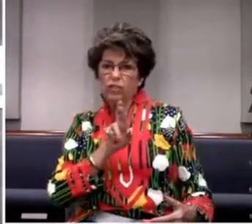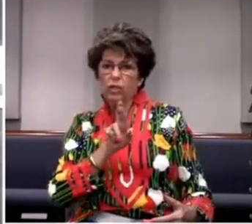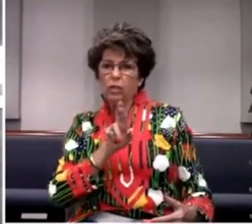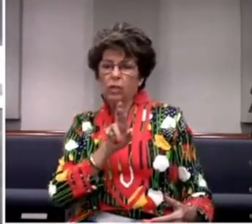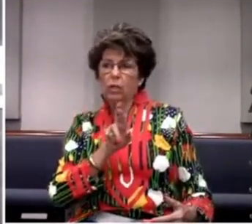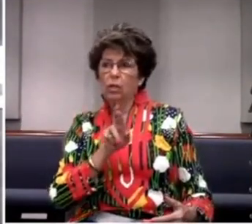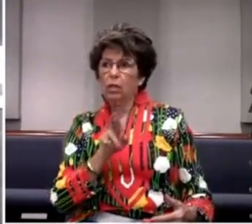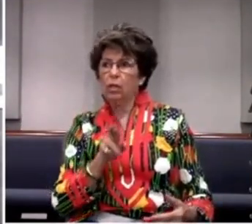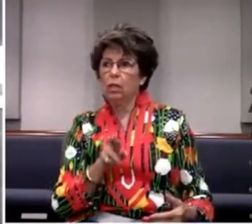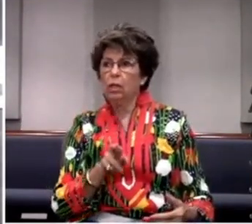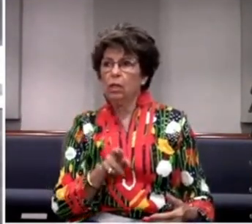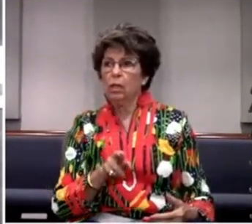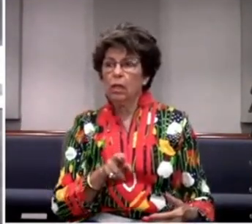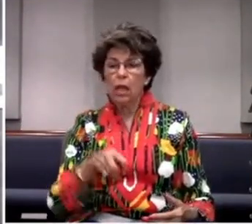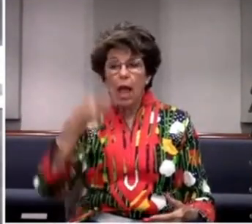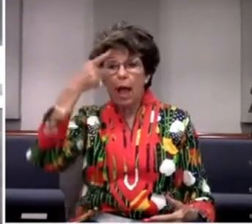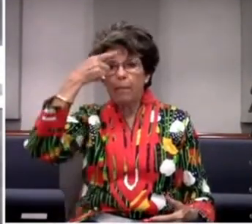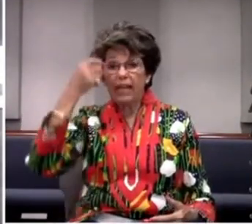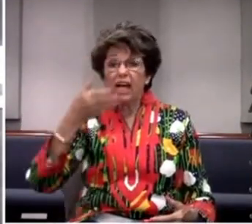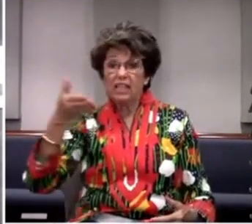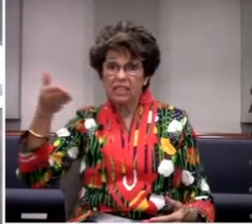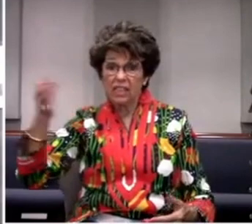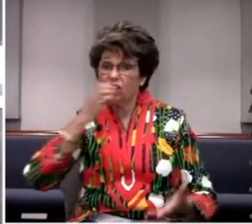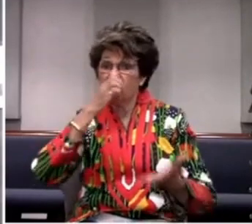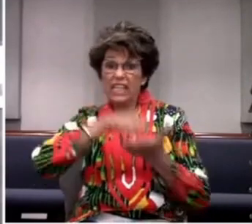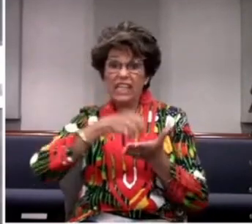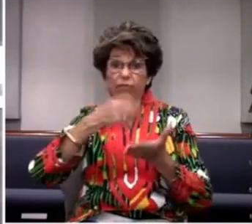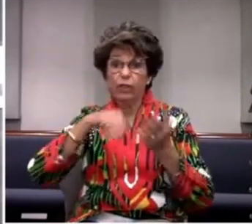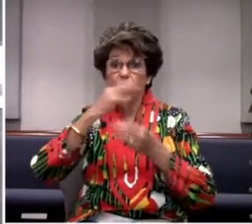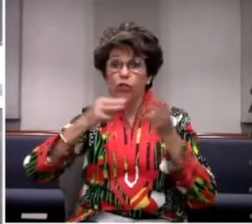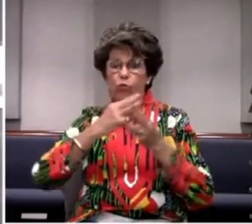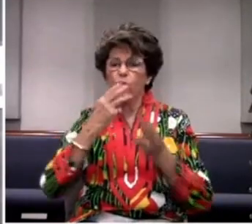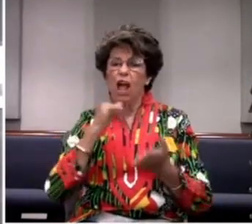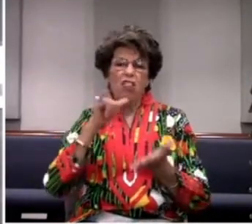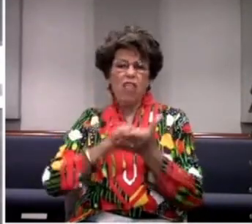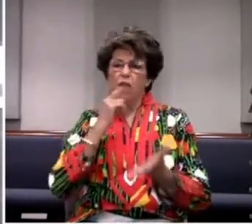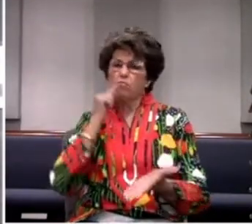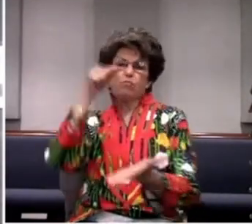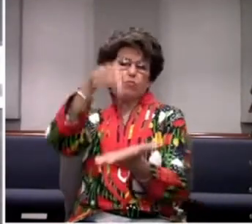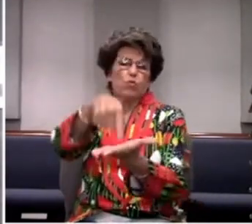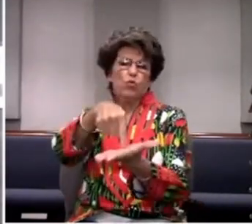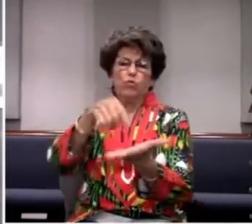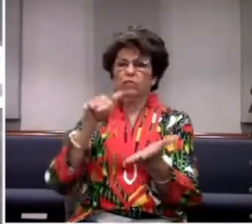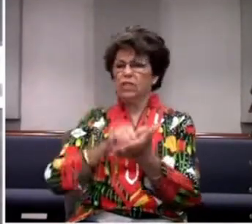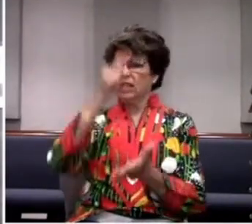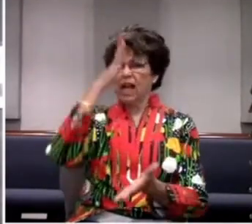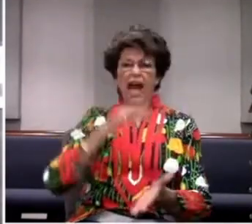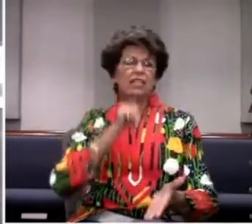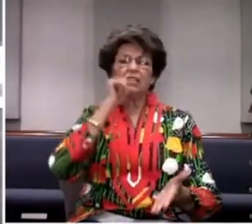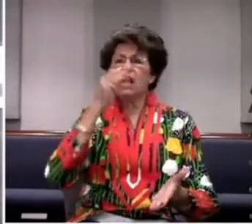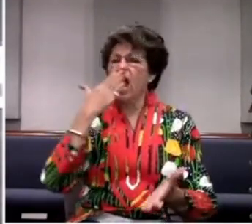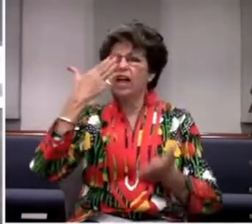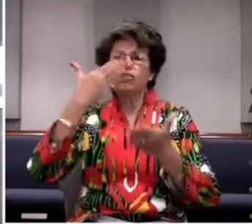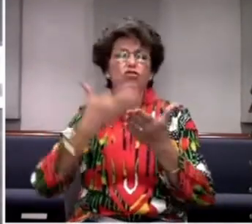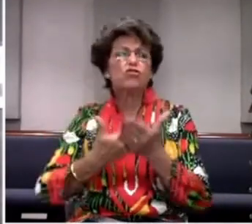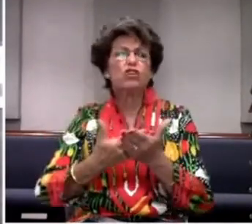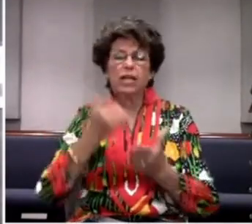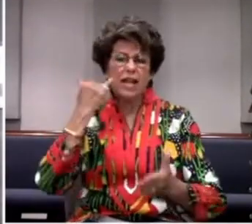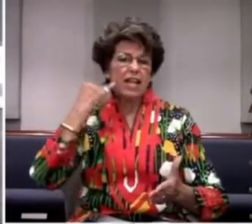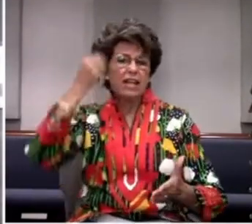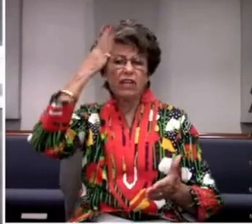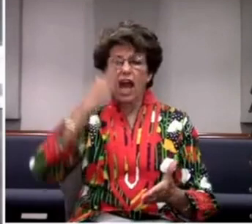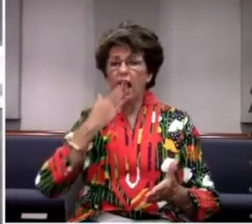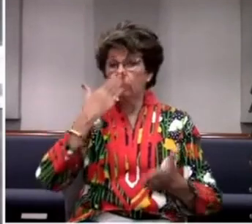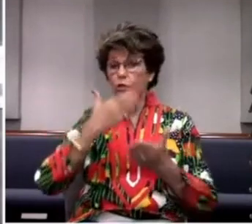and say, because there's evil in the world, this proves that God is not good. I mean, if God was good, why would